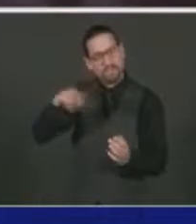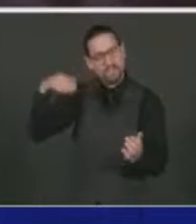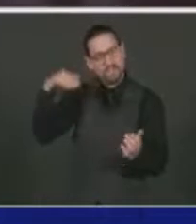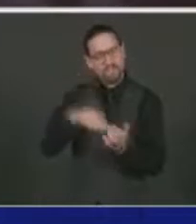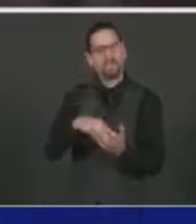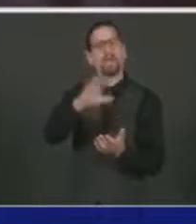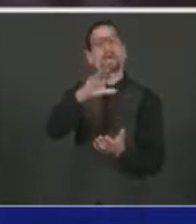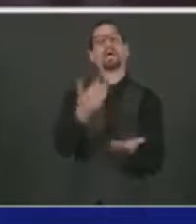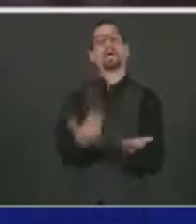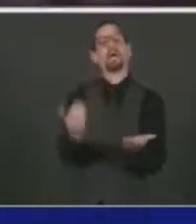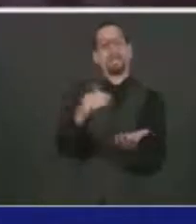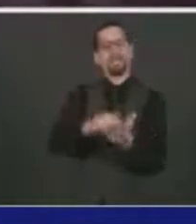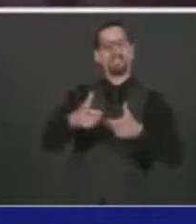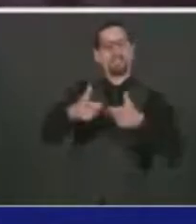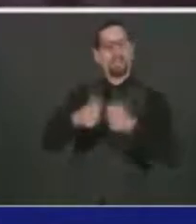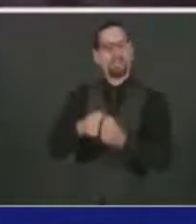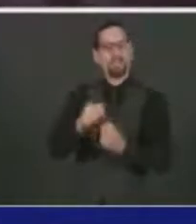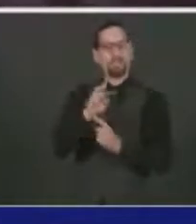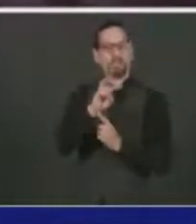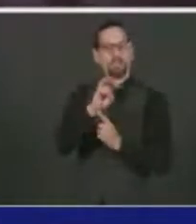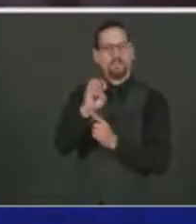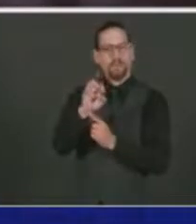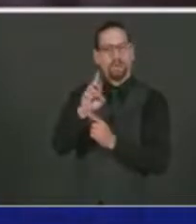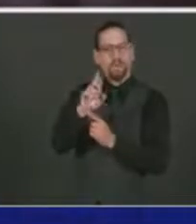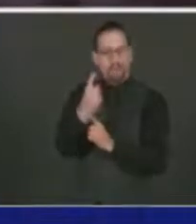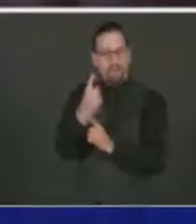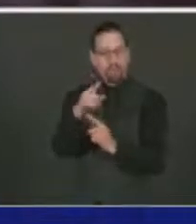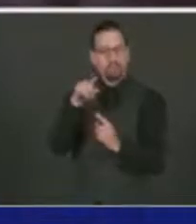One" to 27126.